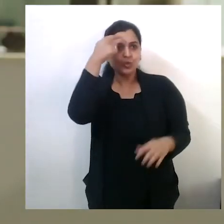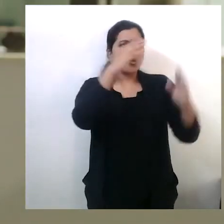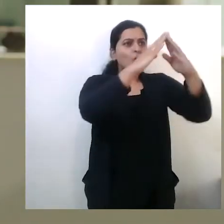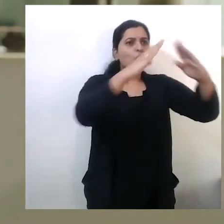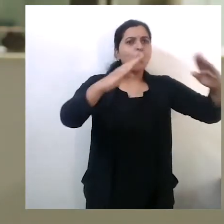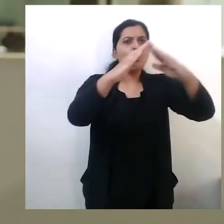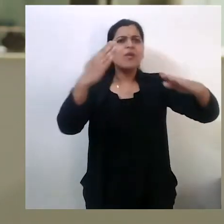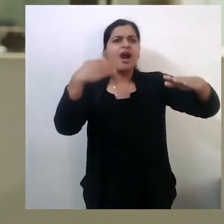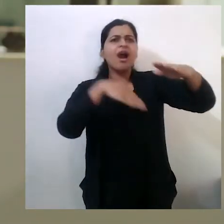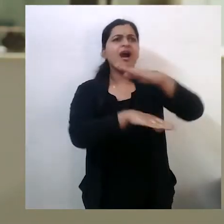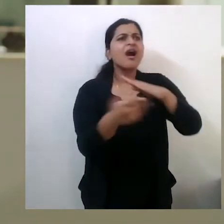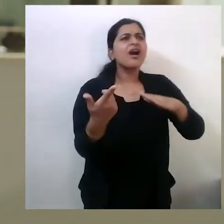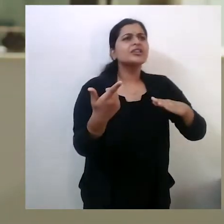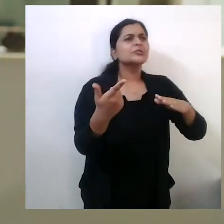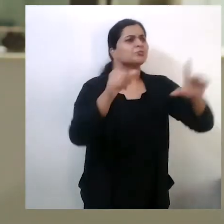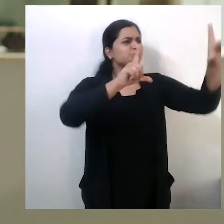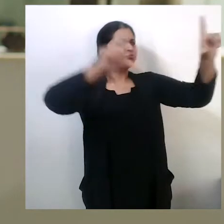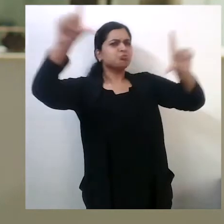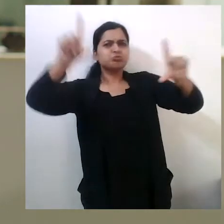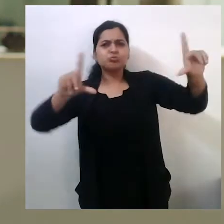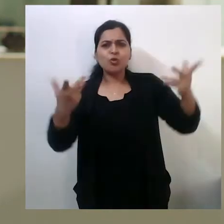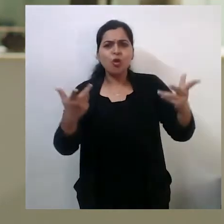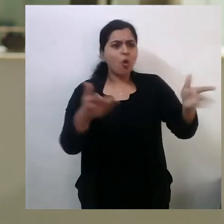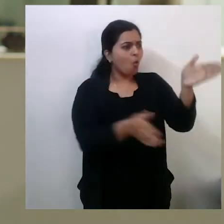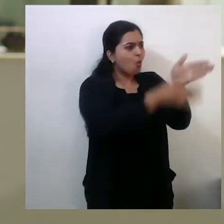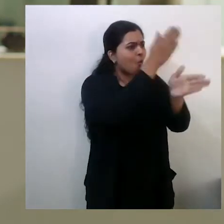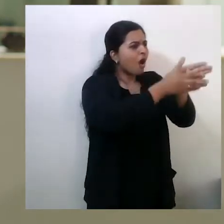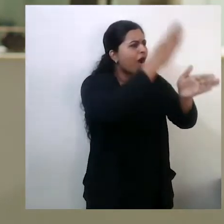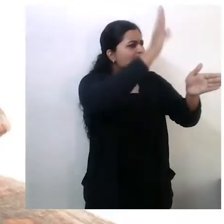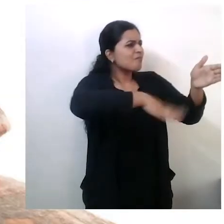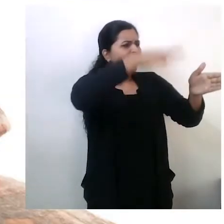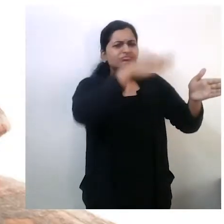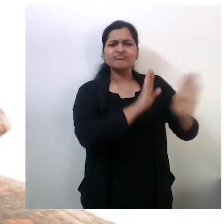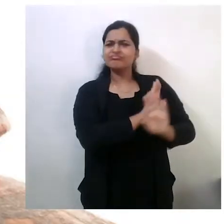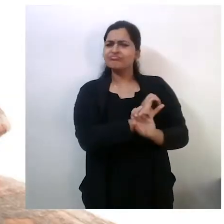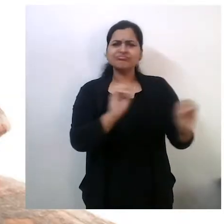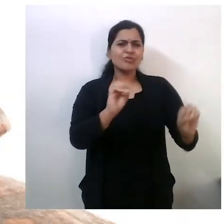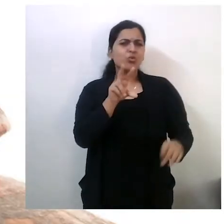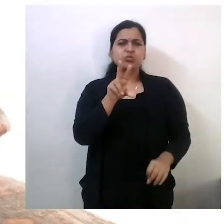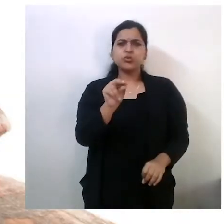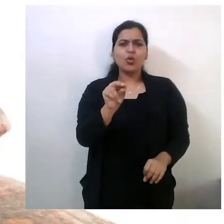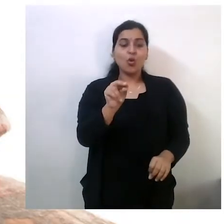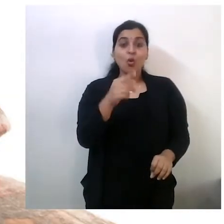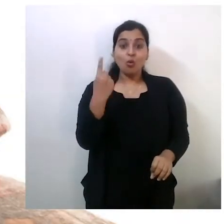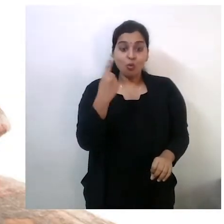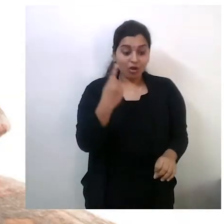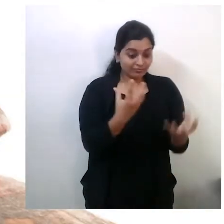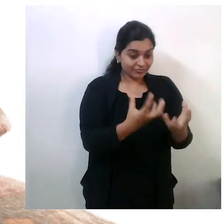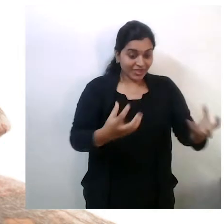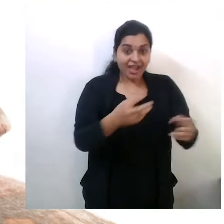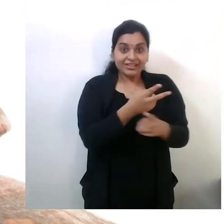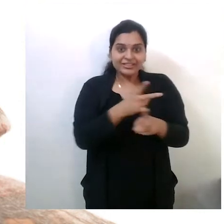Hindu household were not fashioned with wall paintings and upholstery. Instead, their simplicity and beauty lay